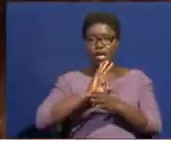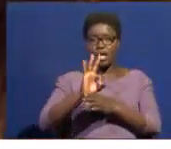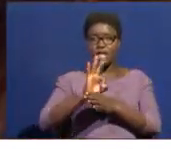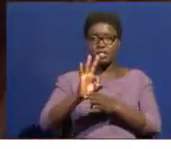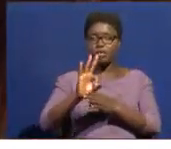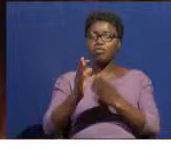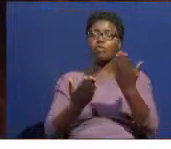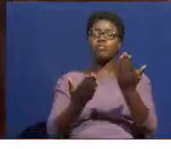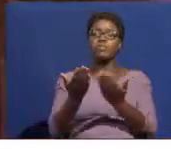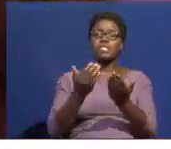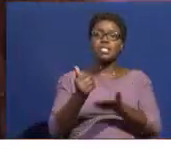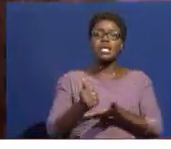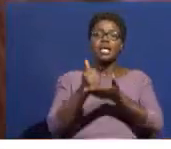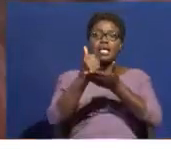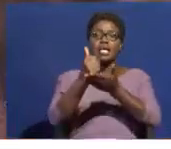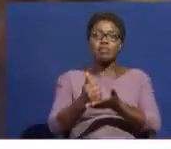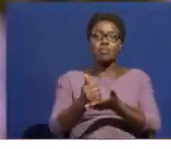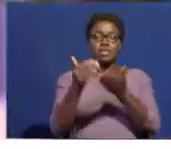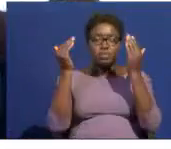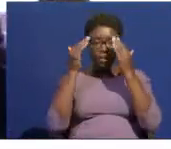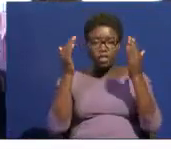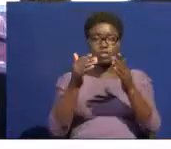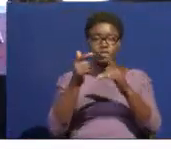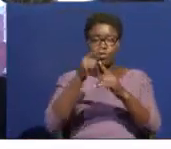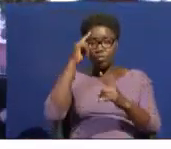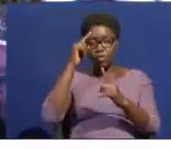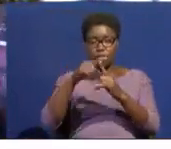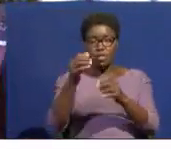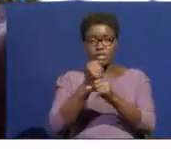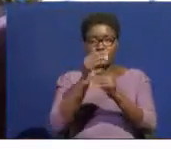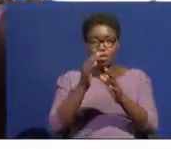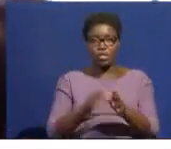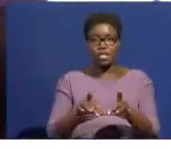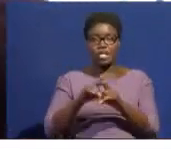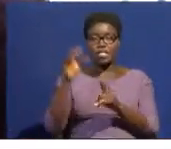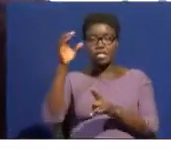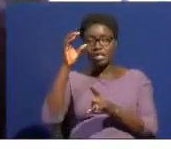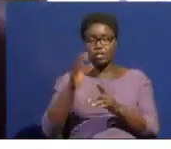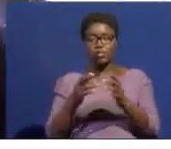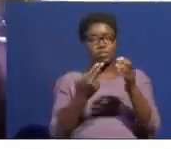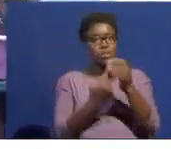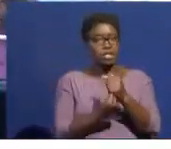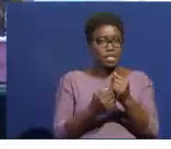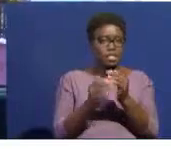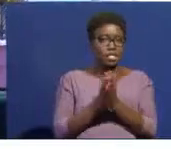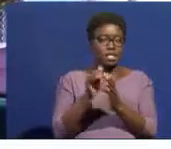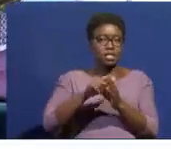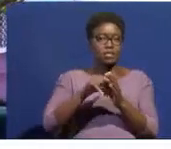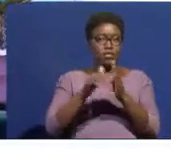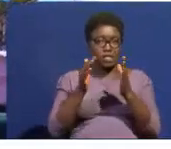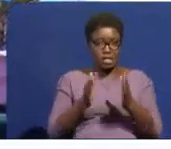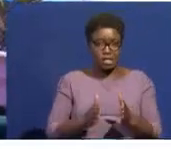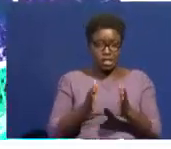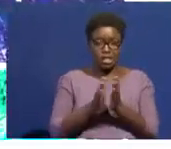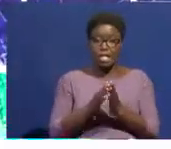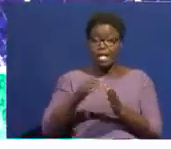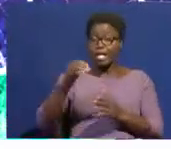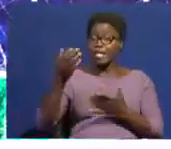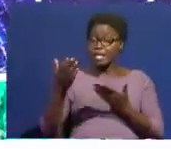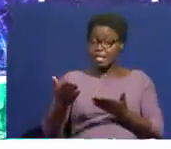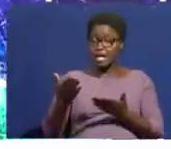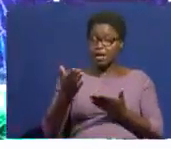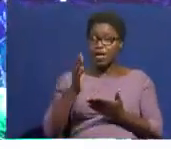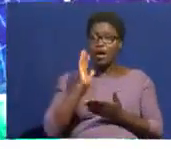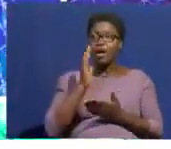businesses, helping them attract attention from key stakeholders such as customers, partners, and investors. In this light,